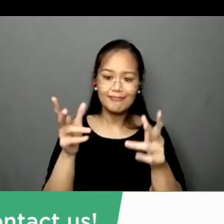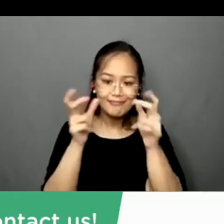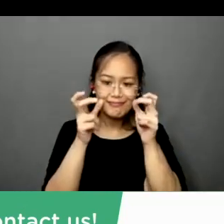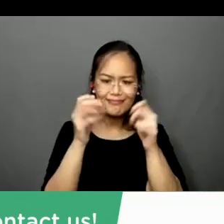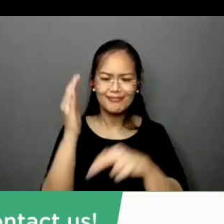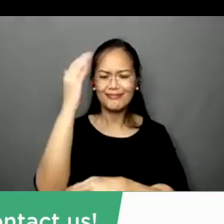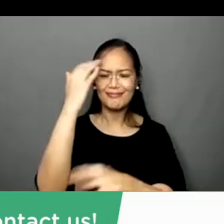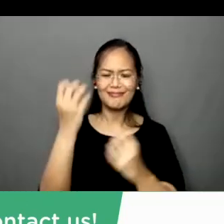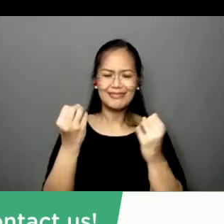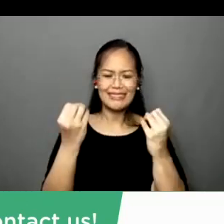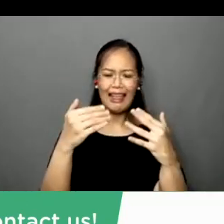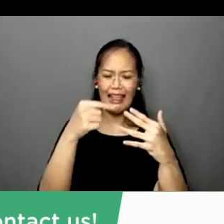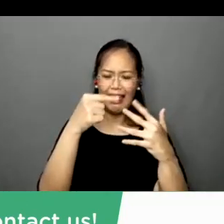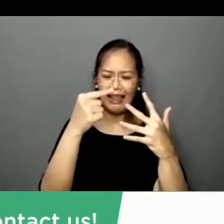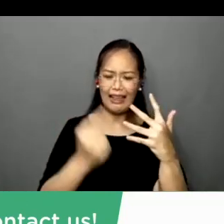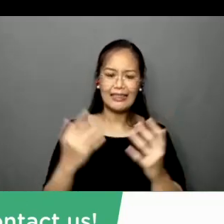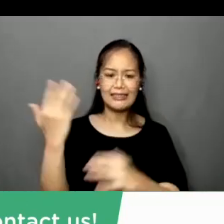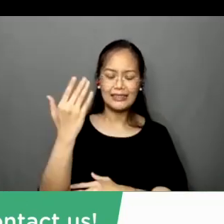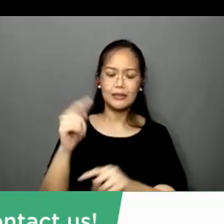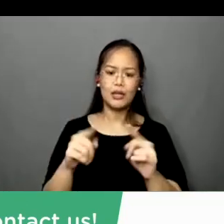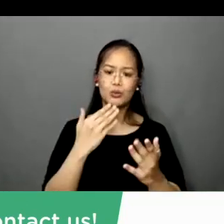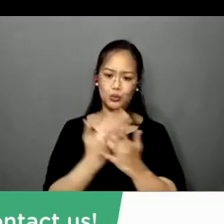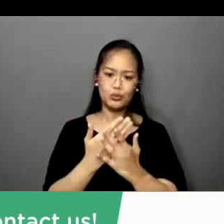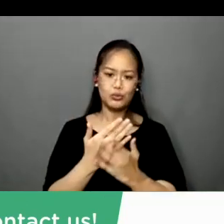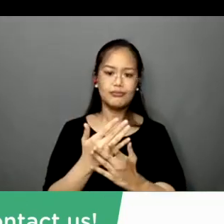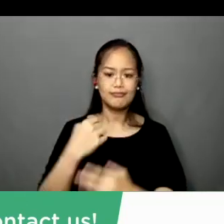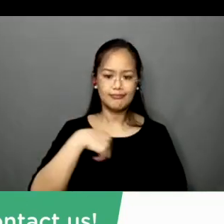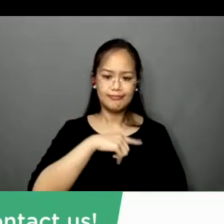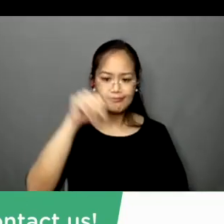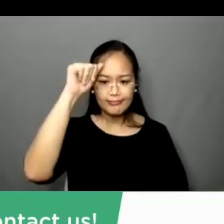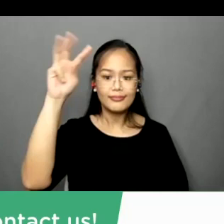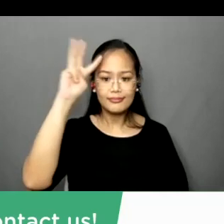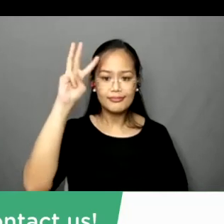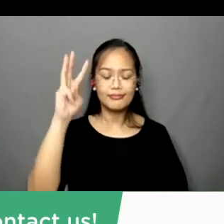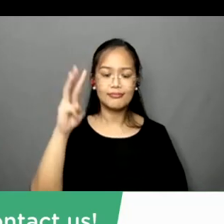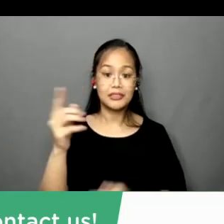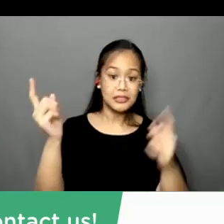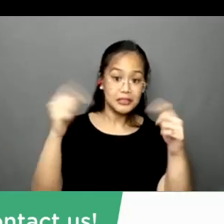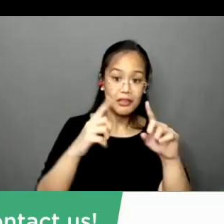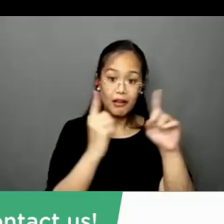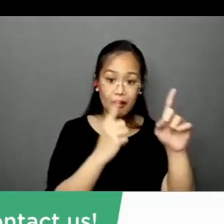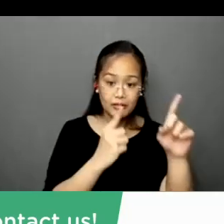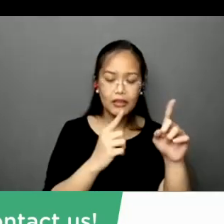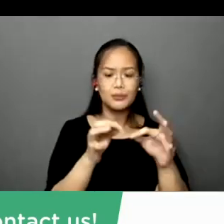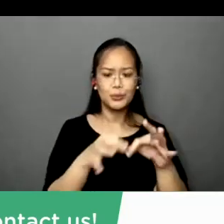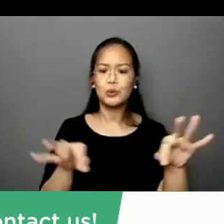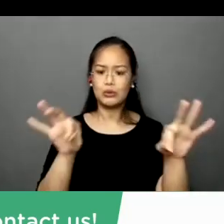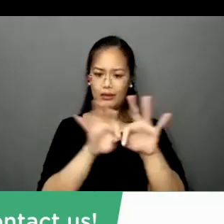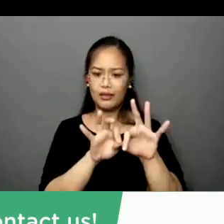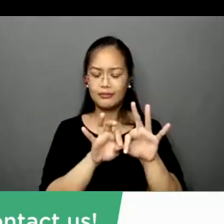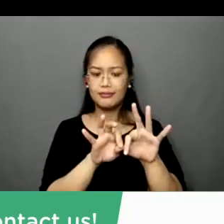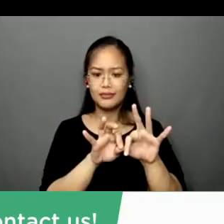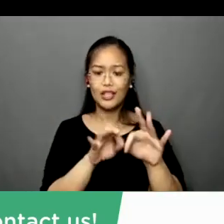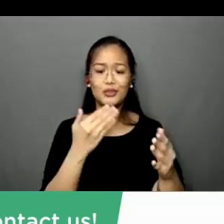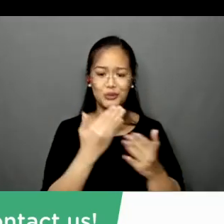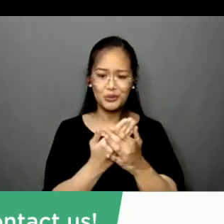it's a lot to take in, but it's good to be conscious. And so even being present and wanting to learn more about sustainability is a very good